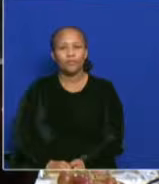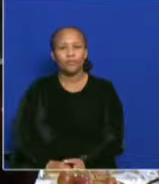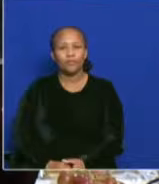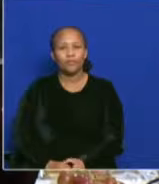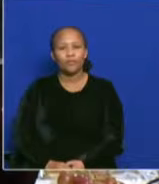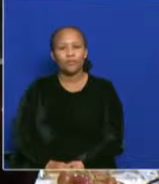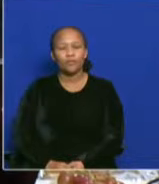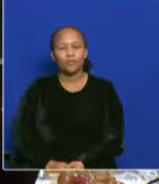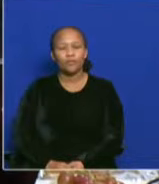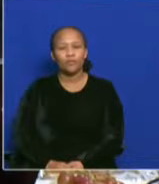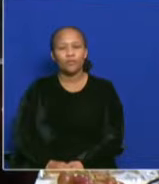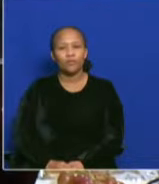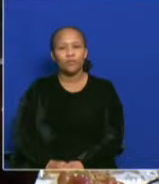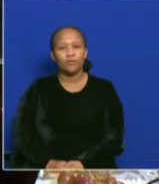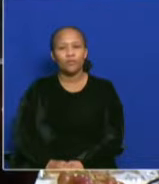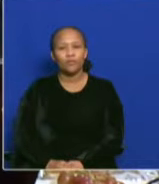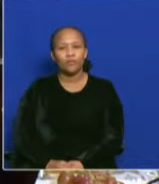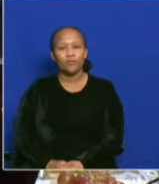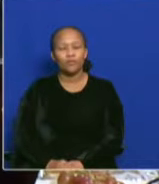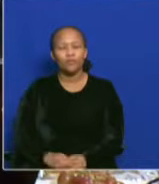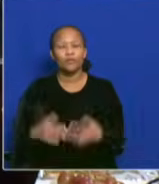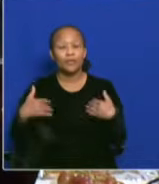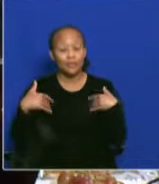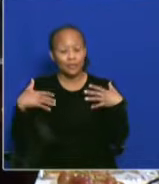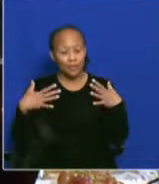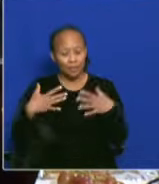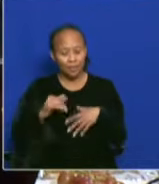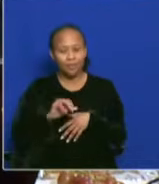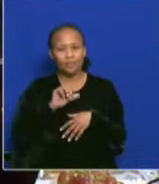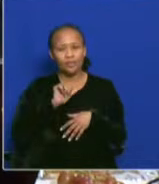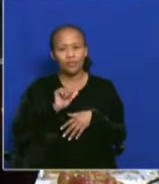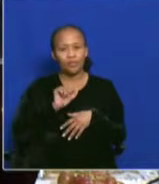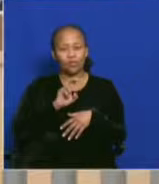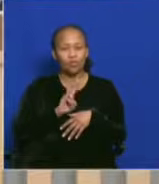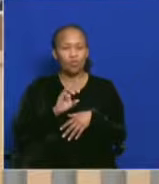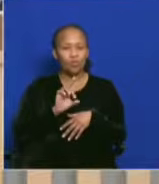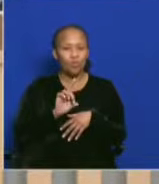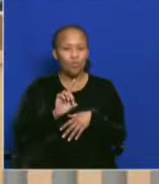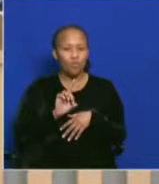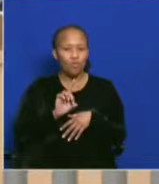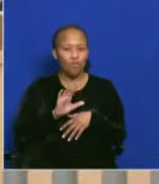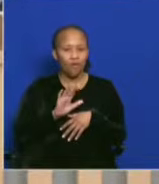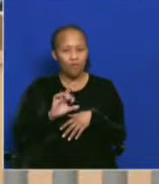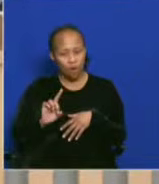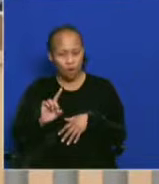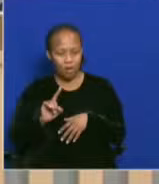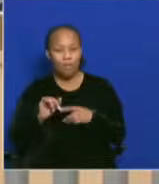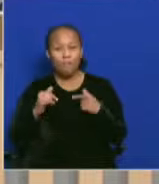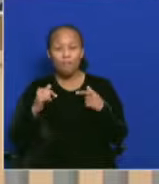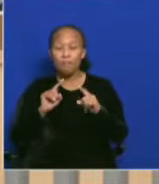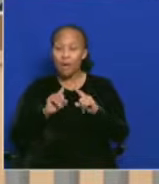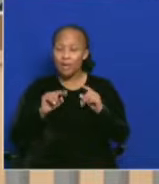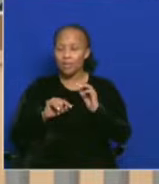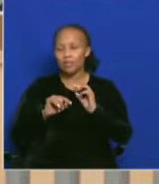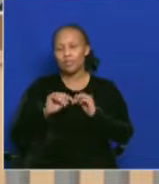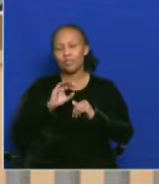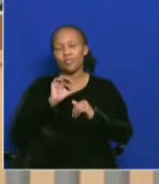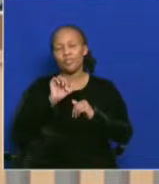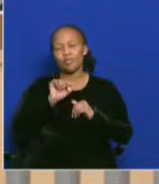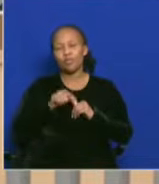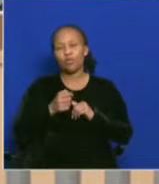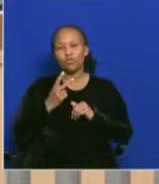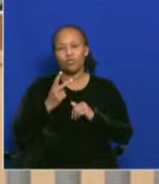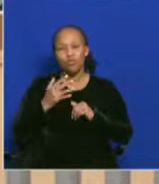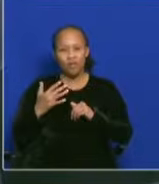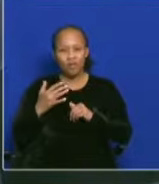It starts on 6125. Again, it straddles two pages. It's at the bottom of 6125. You'll see it's 13 July